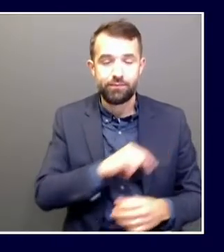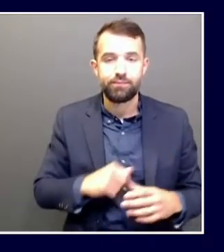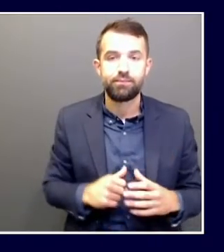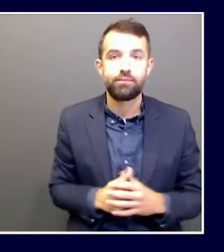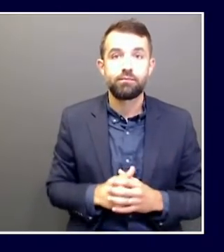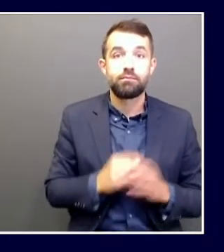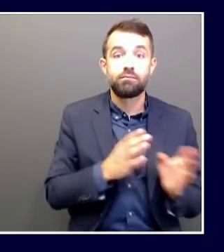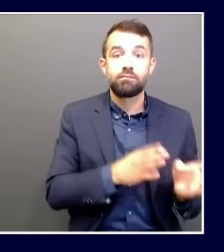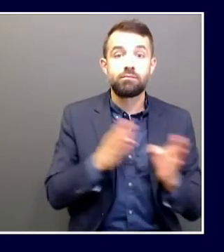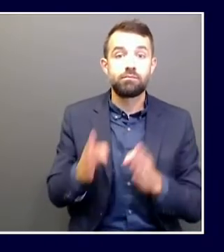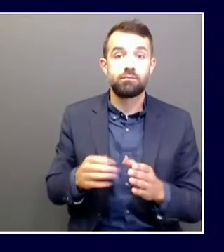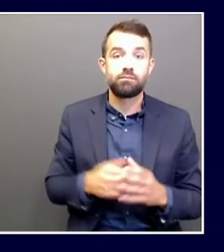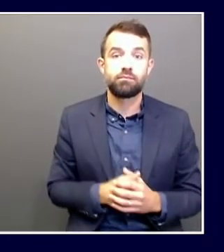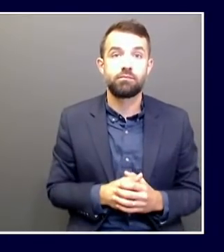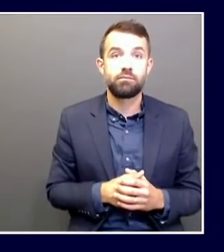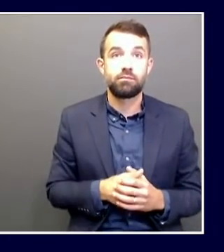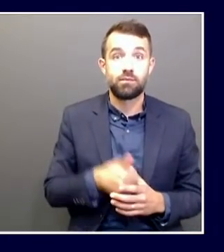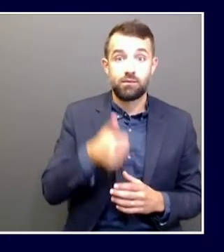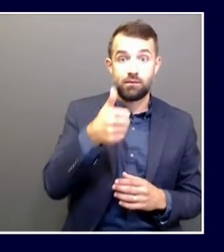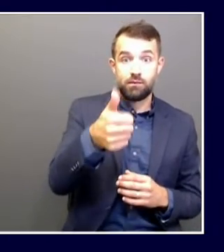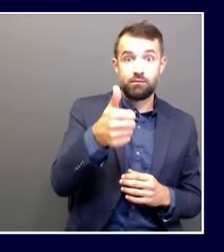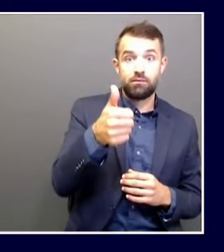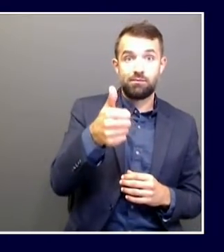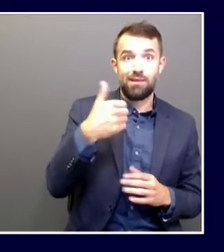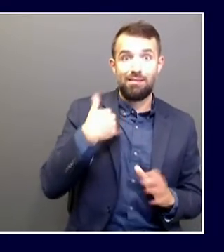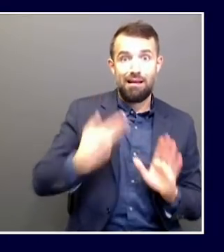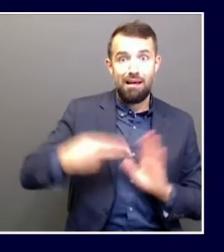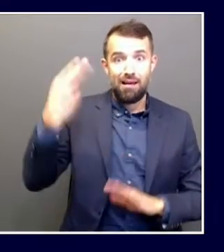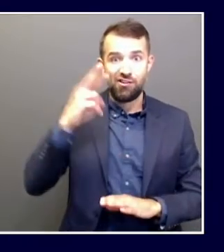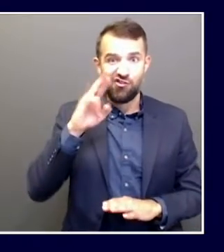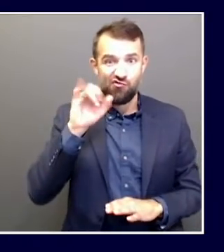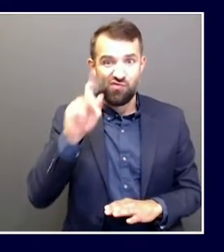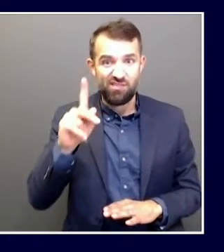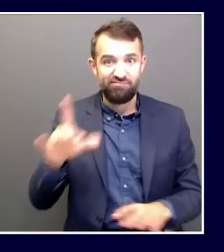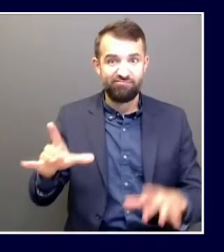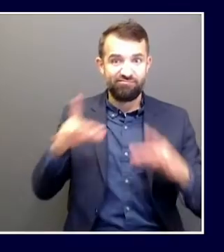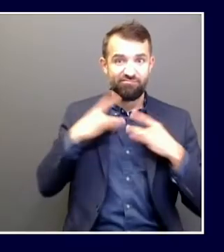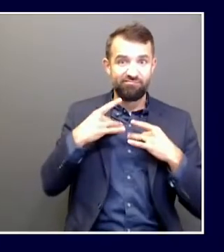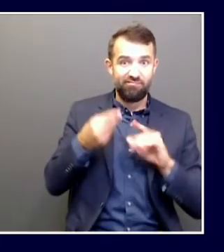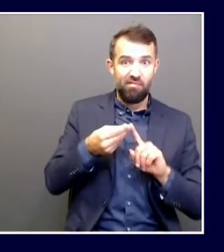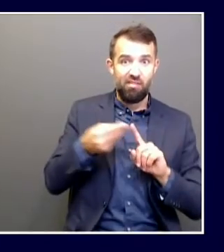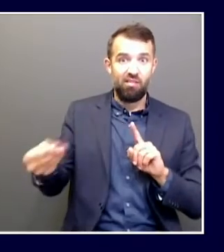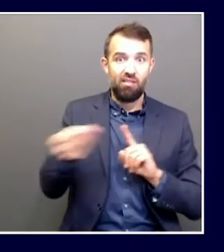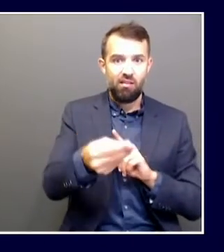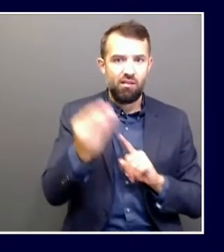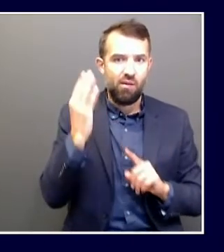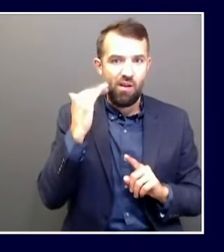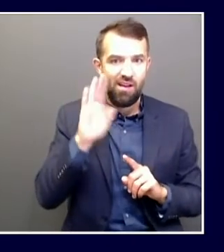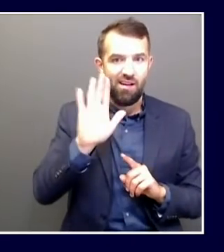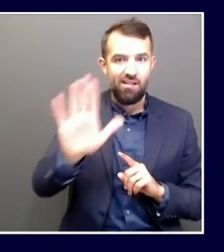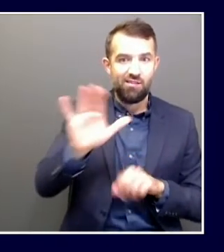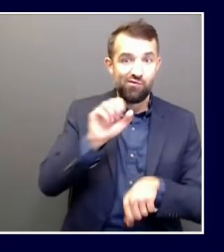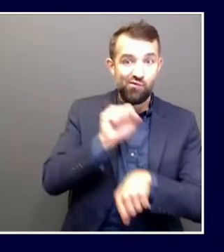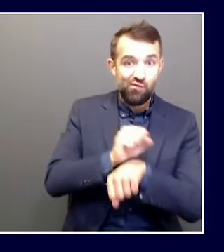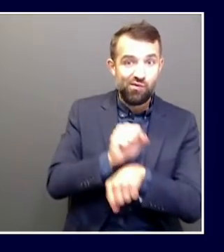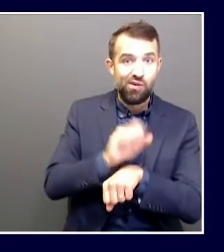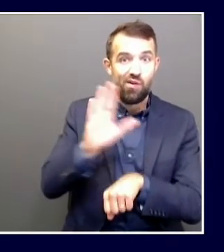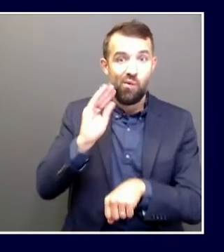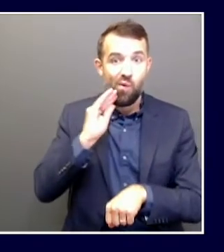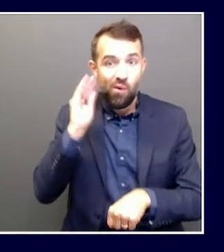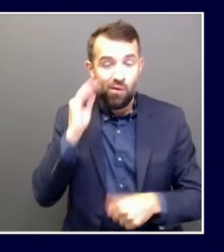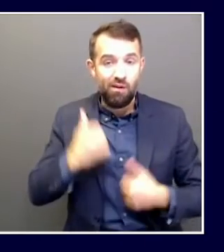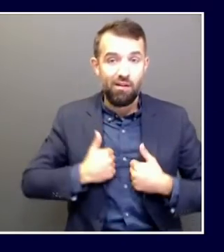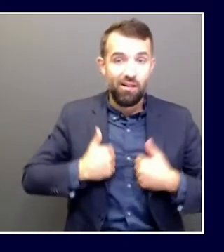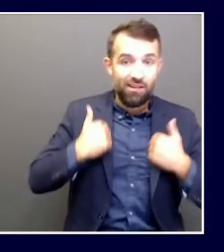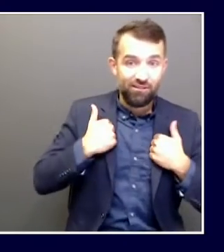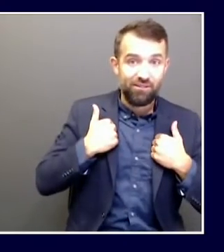or transmission because of where they live or more likely where they work. Those are the categories of